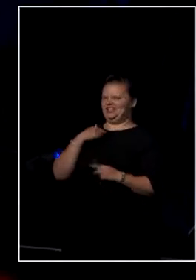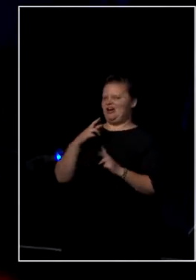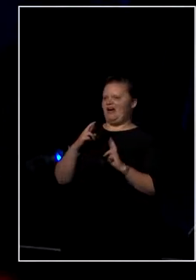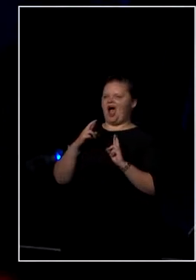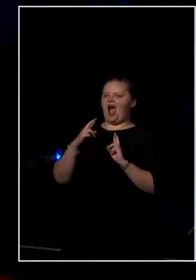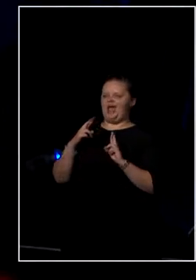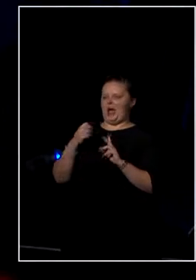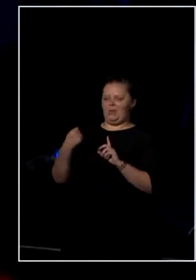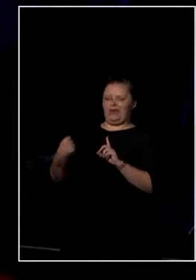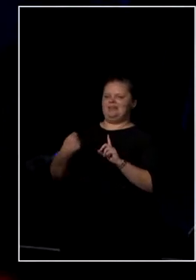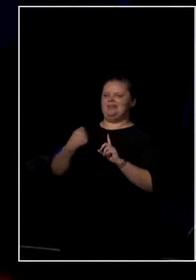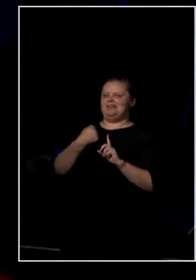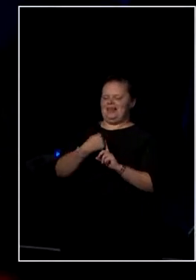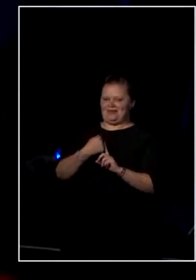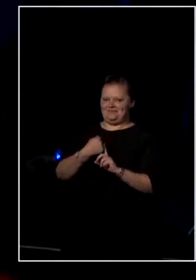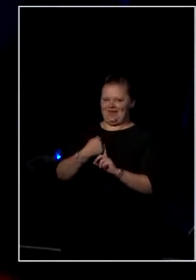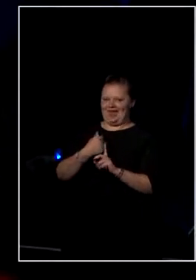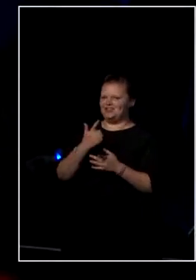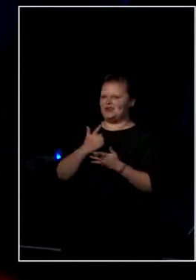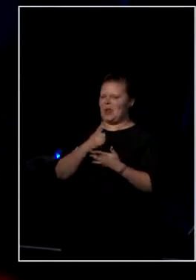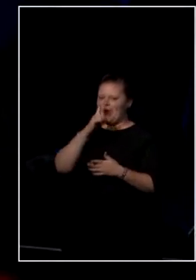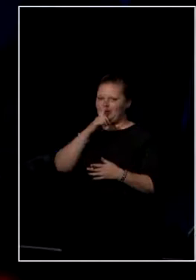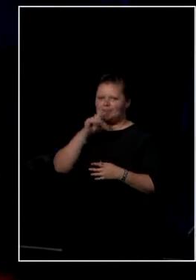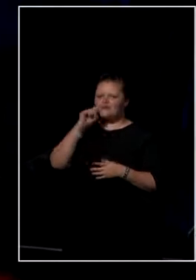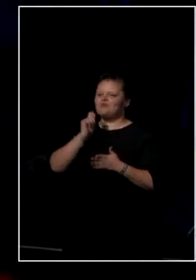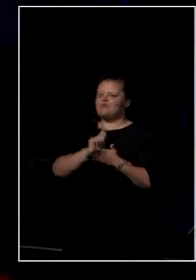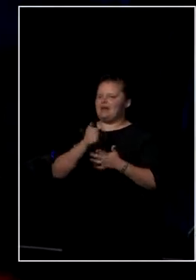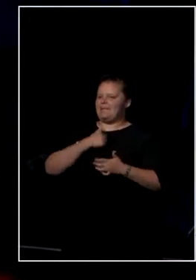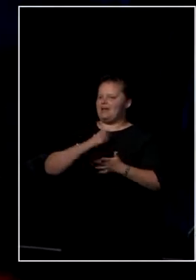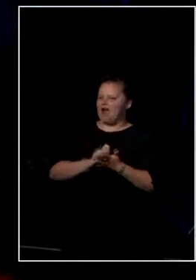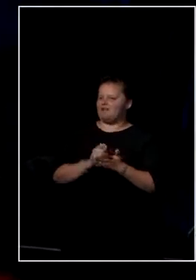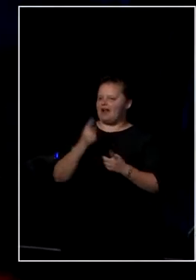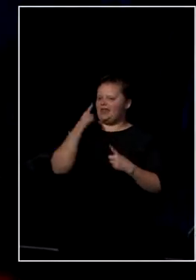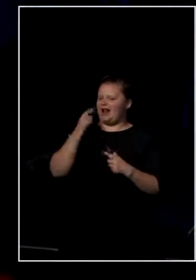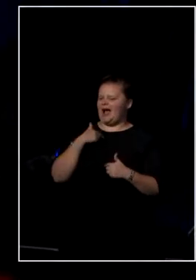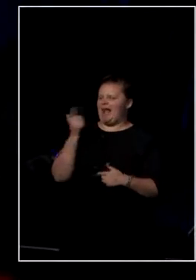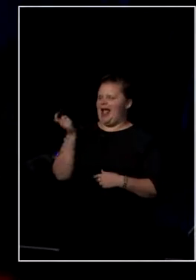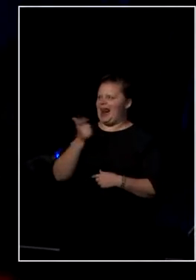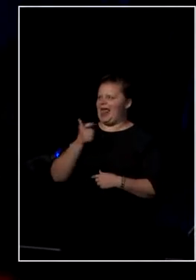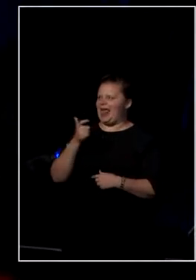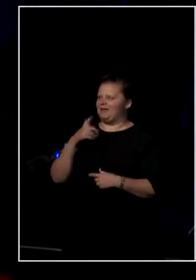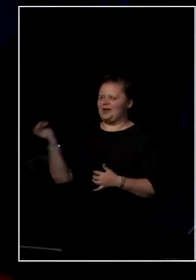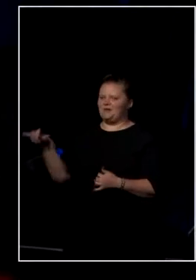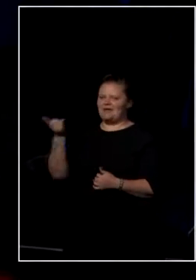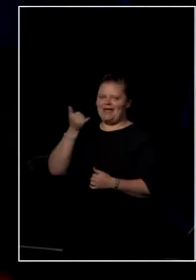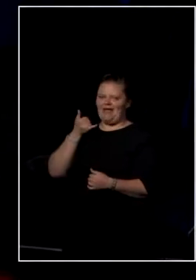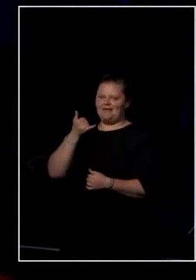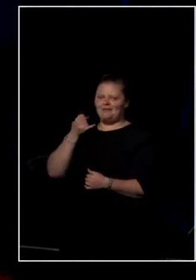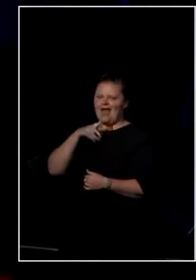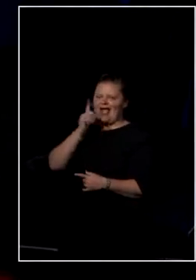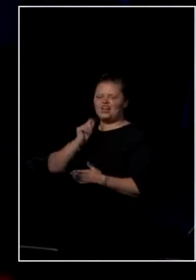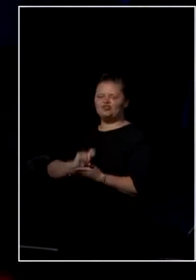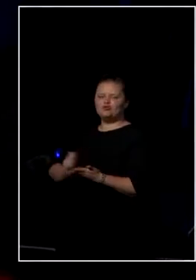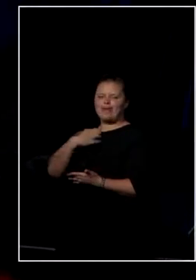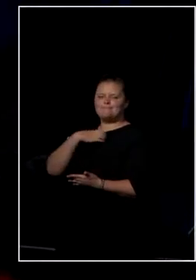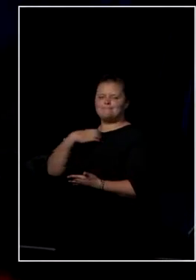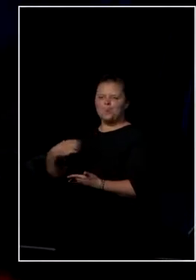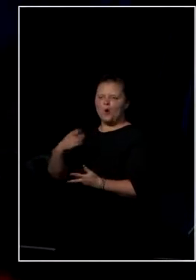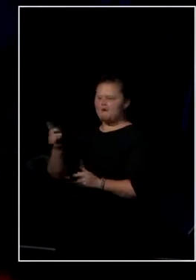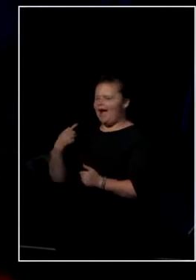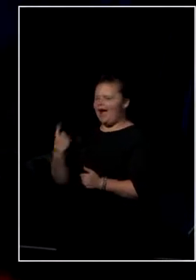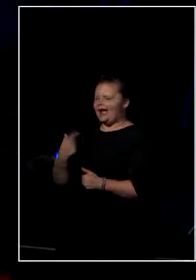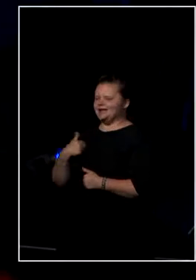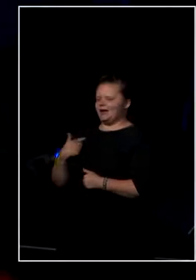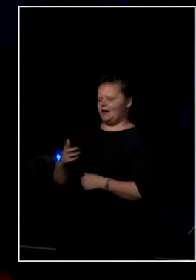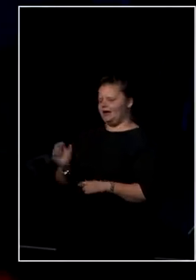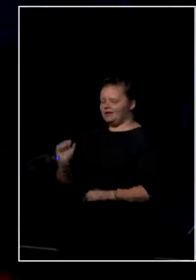that the impact of this book is a bunch of people are going to read my writing and think I'm brilliant, hilarious, and ring me up and be like, can you write more things for us? And I'll